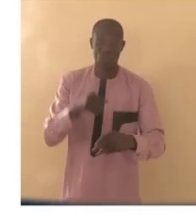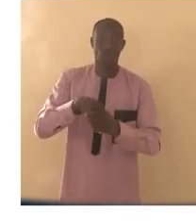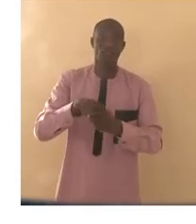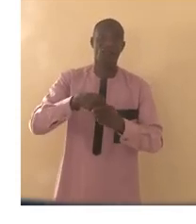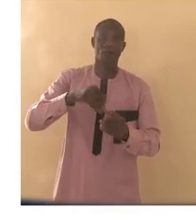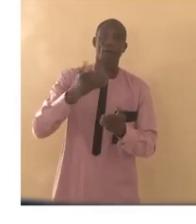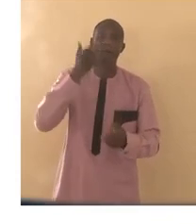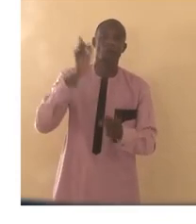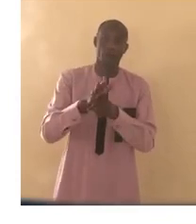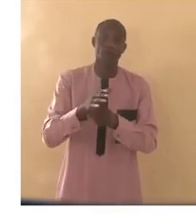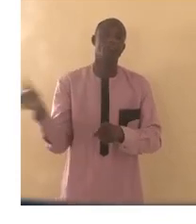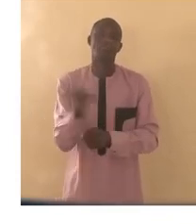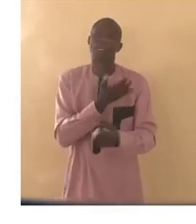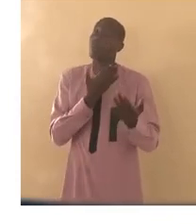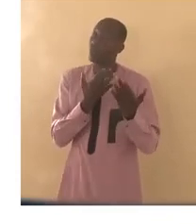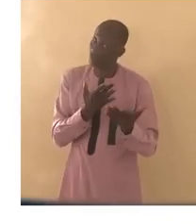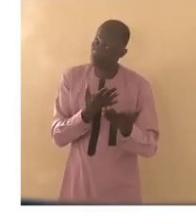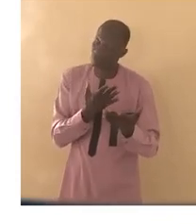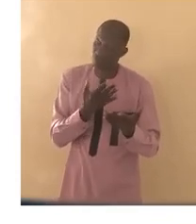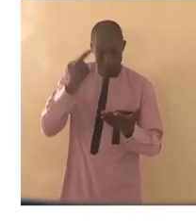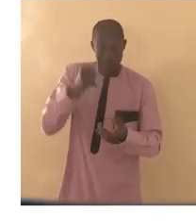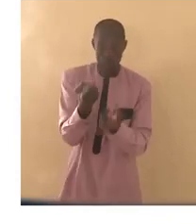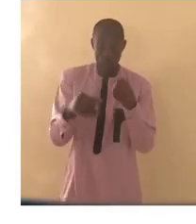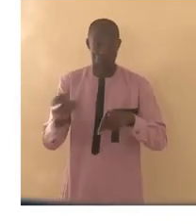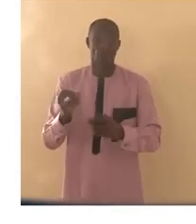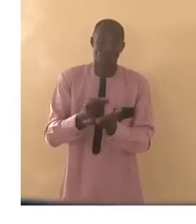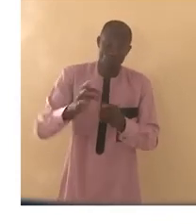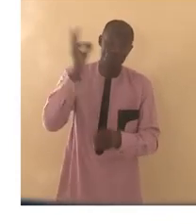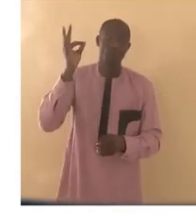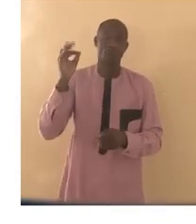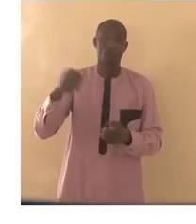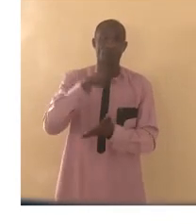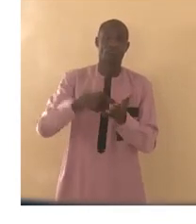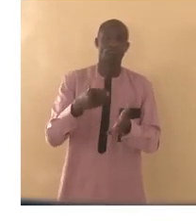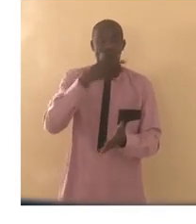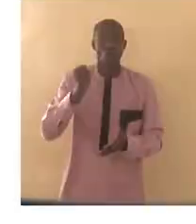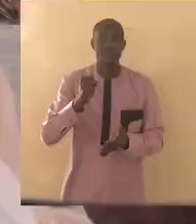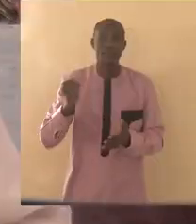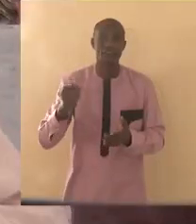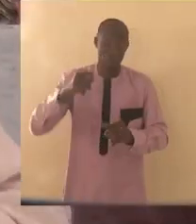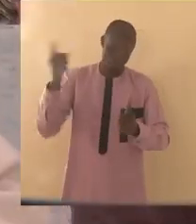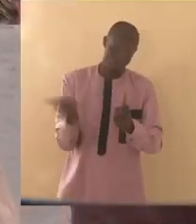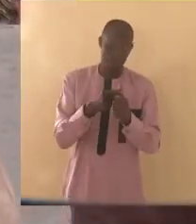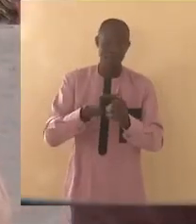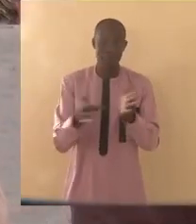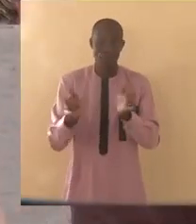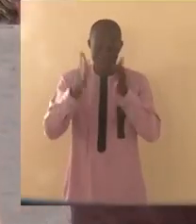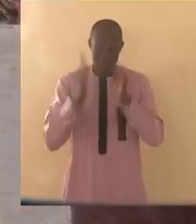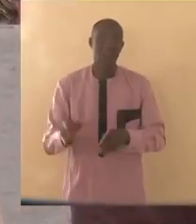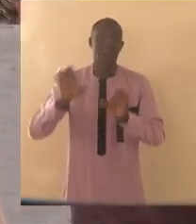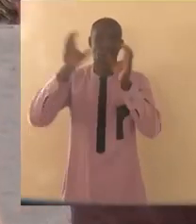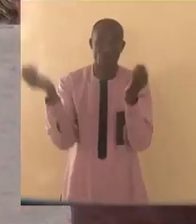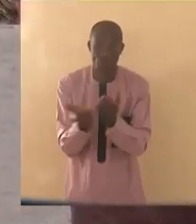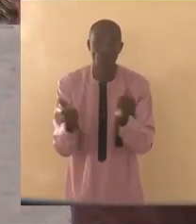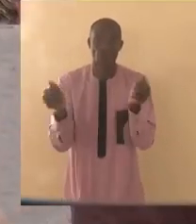around the promise. They waited for the outpouring of the Holy Spirit. This was the first Christian community at